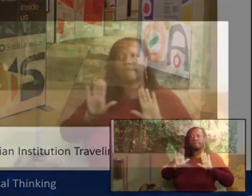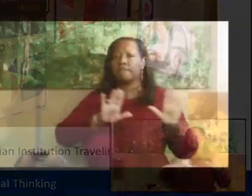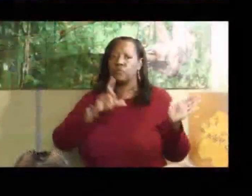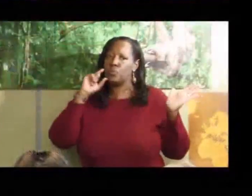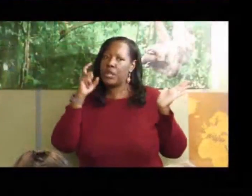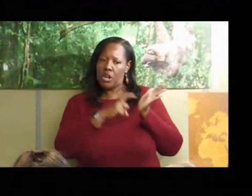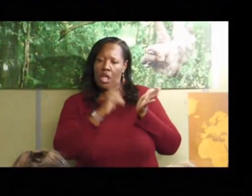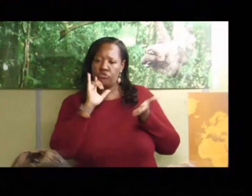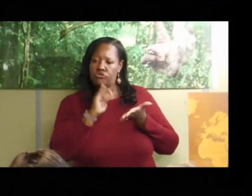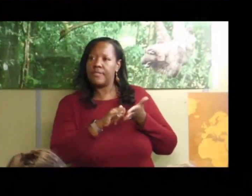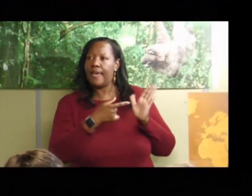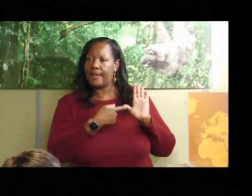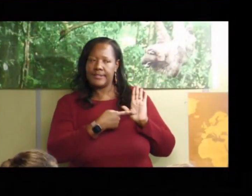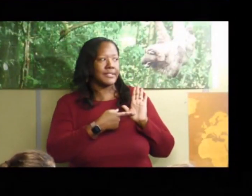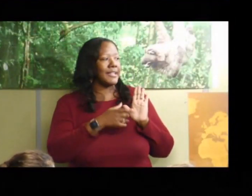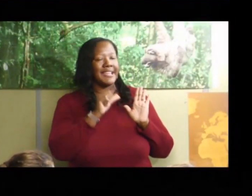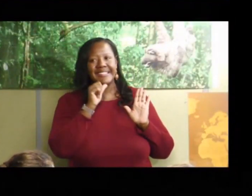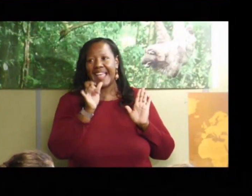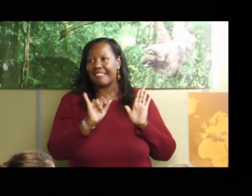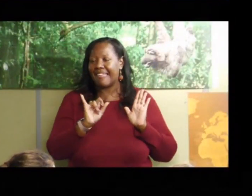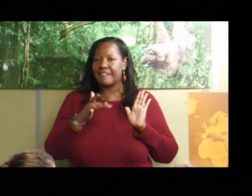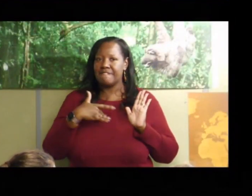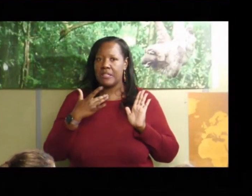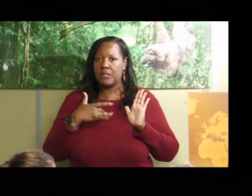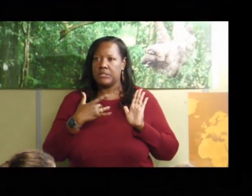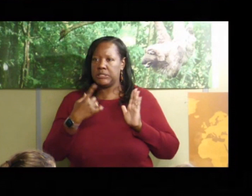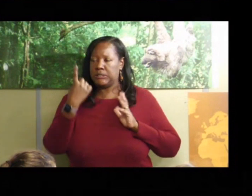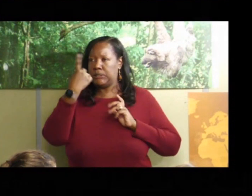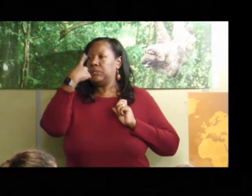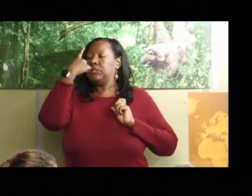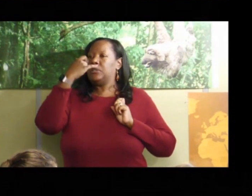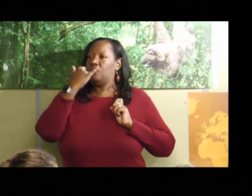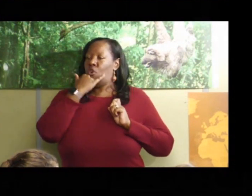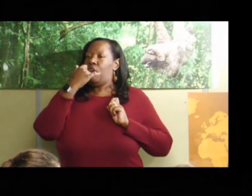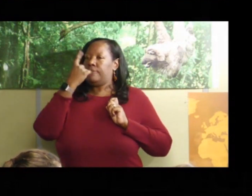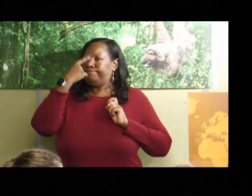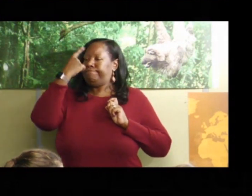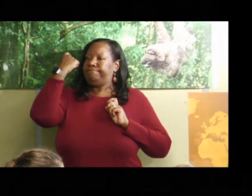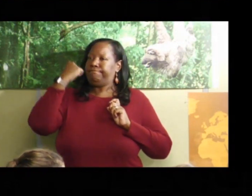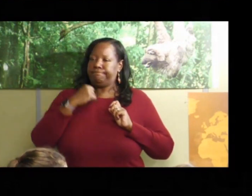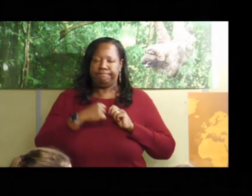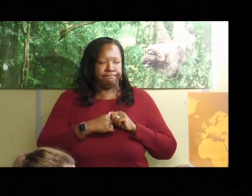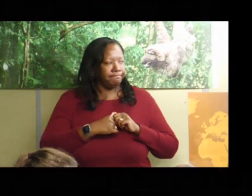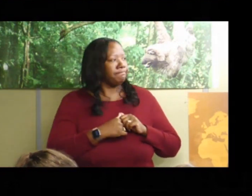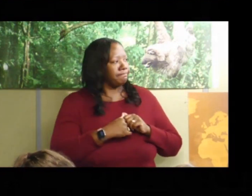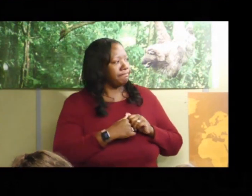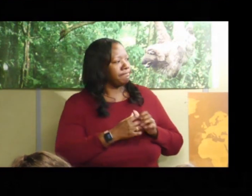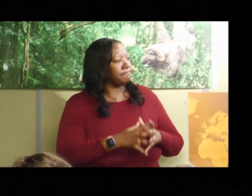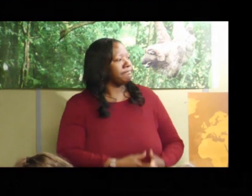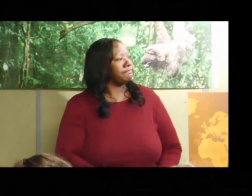so that it's not, like Bridget was saying, it's not, telling you what you should think kind of thing.